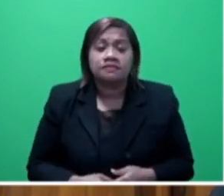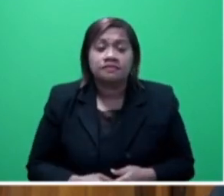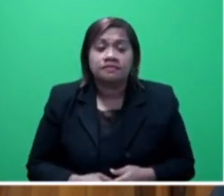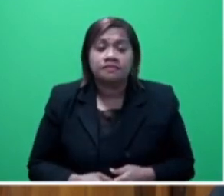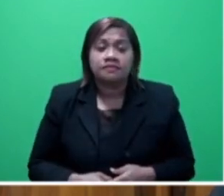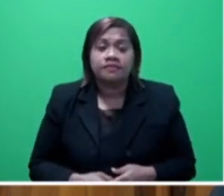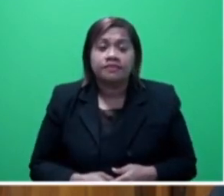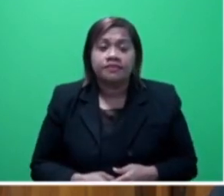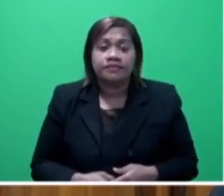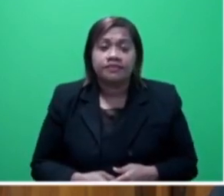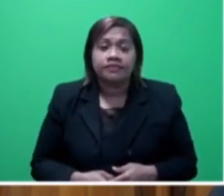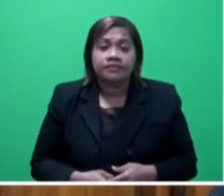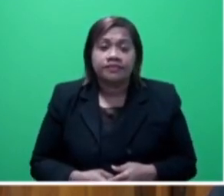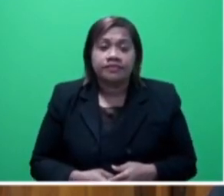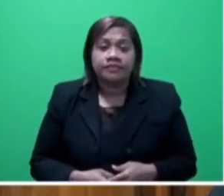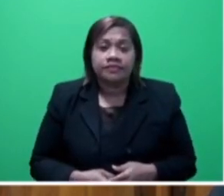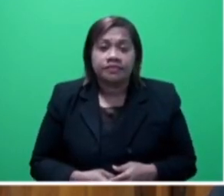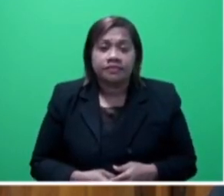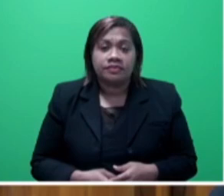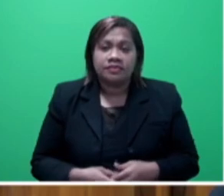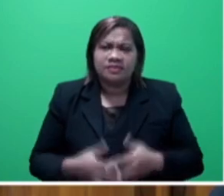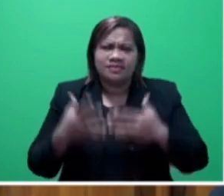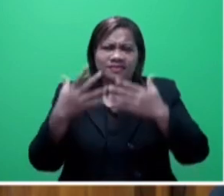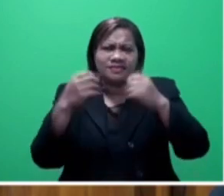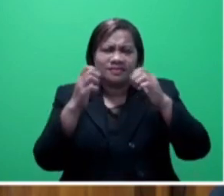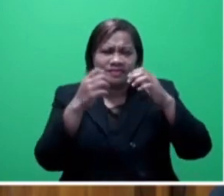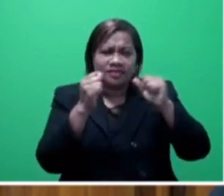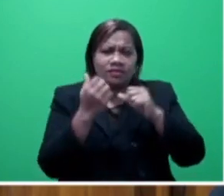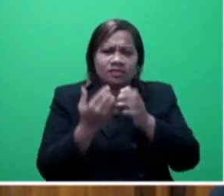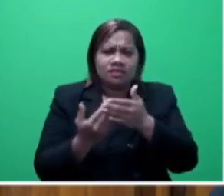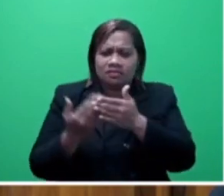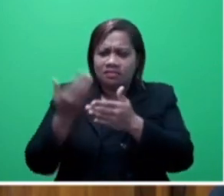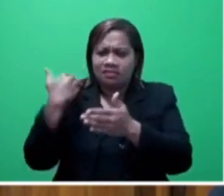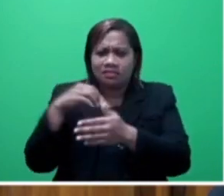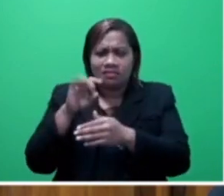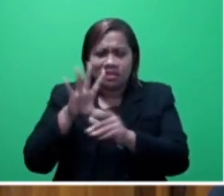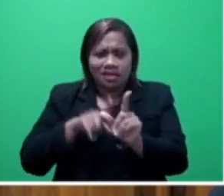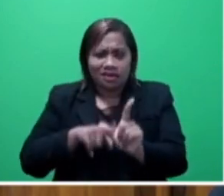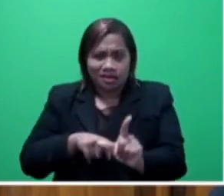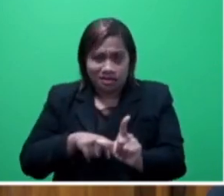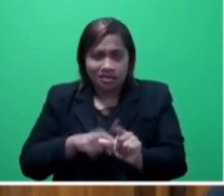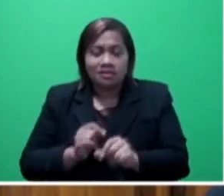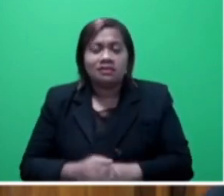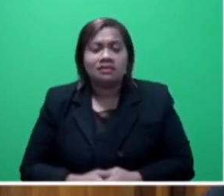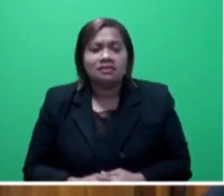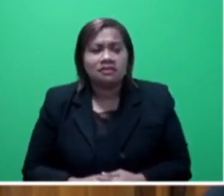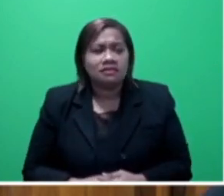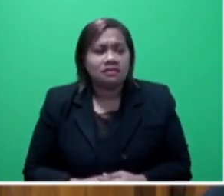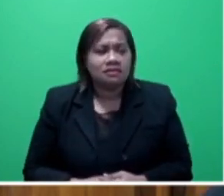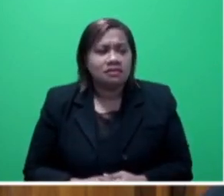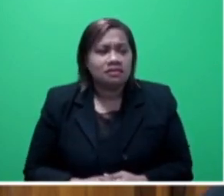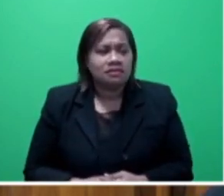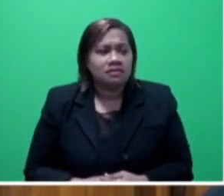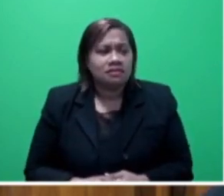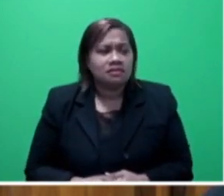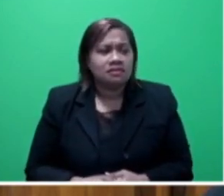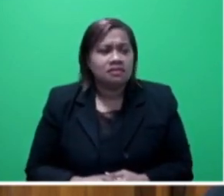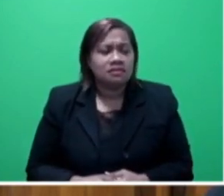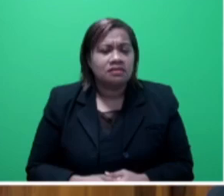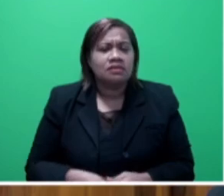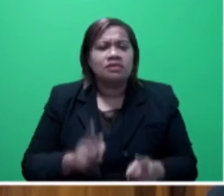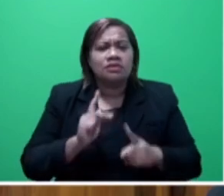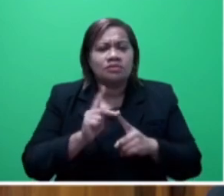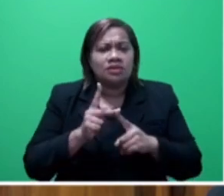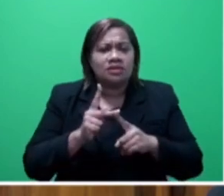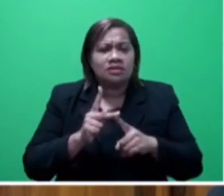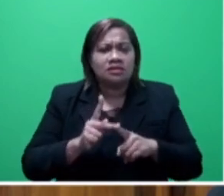successful in attracting foreign direct investment over the past decade. Of course, it says aided by political stability and a system